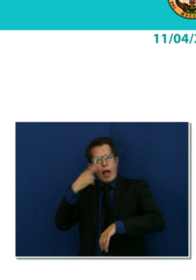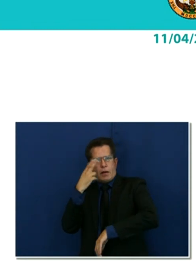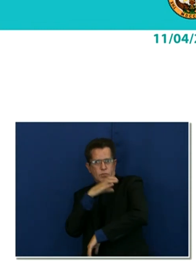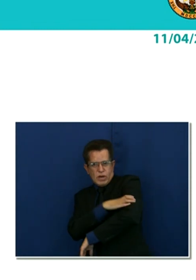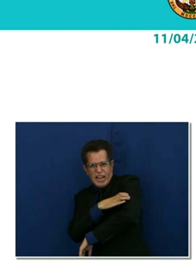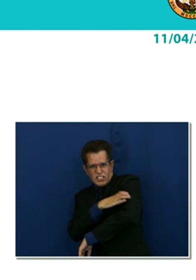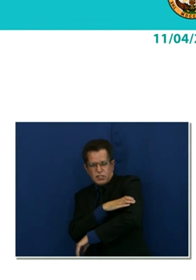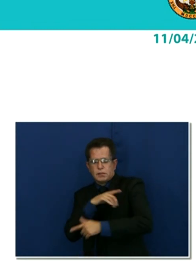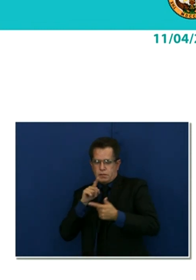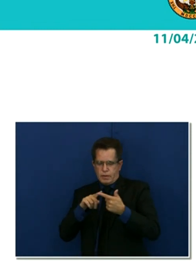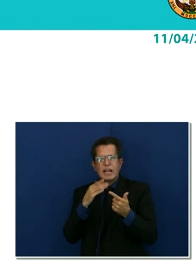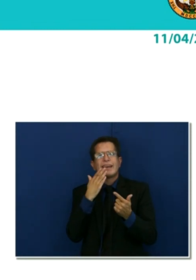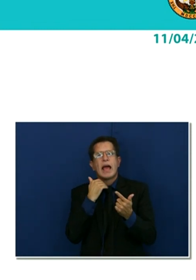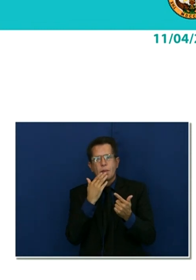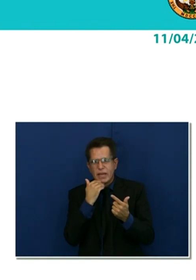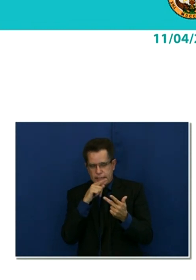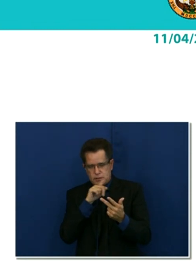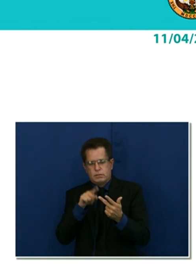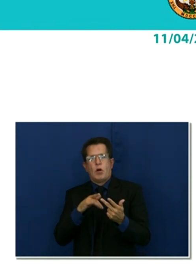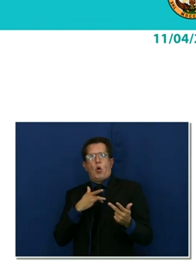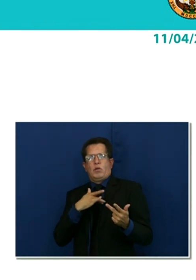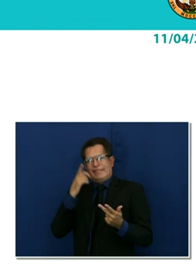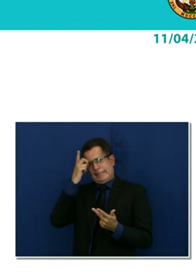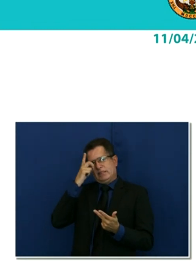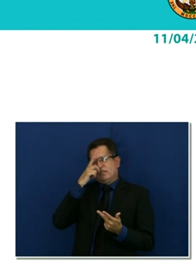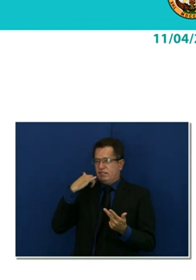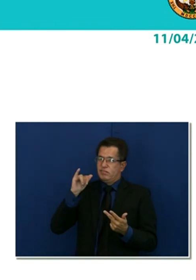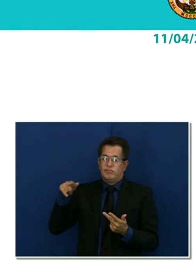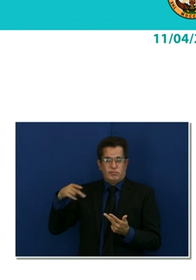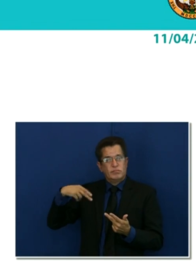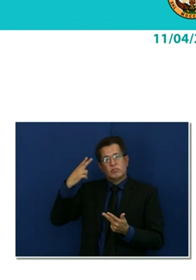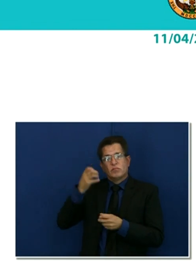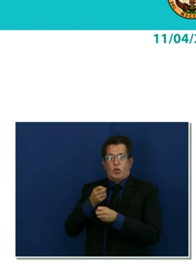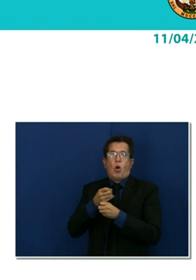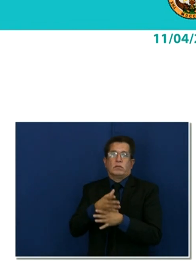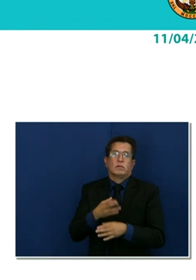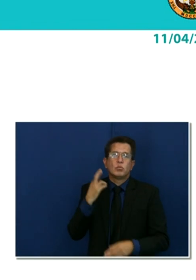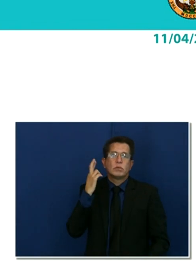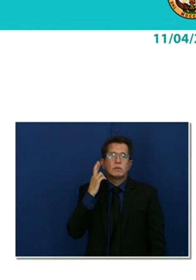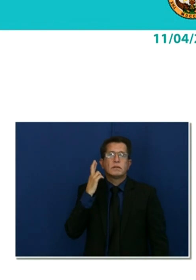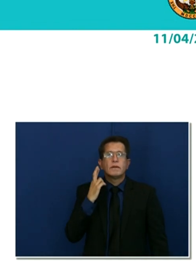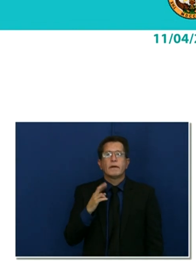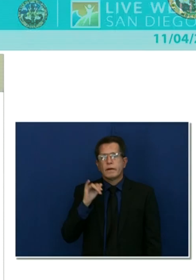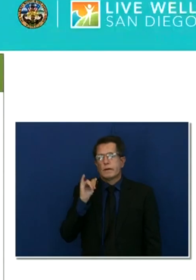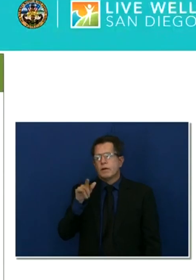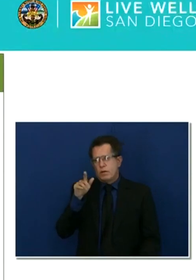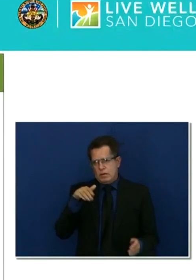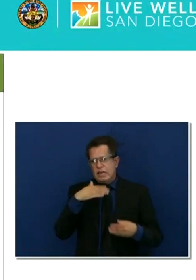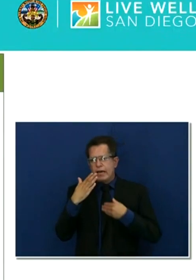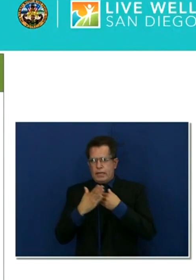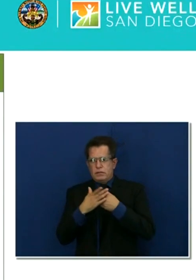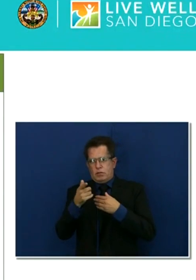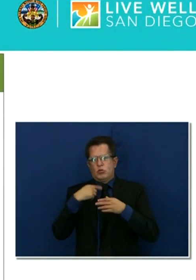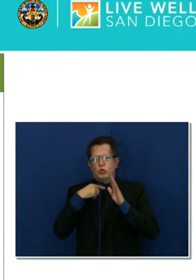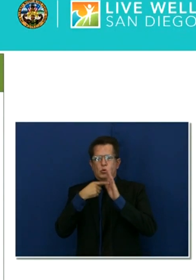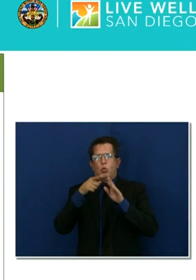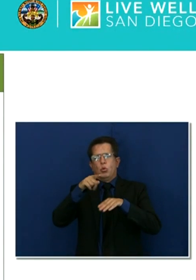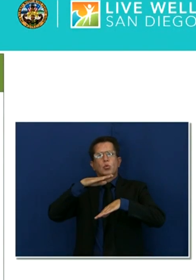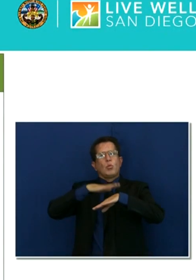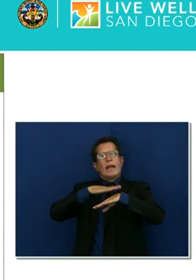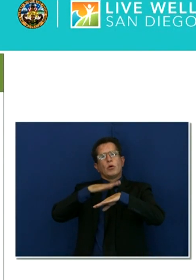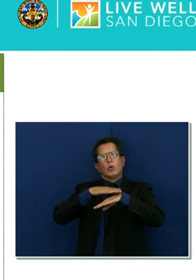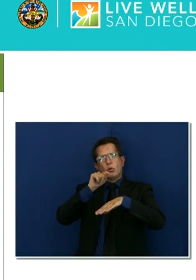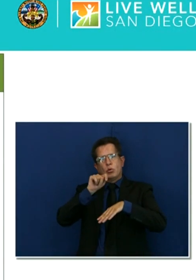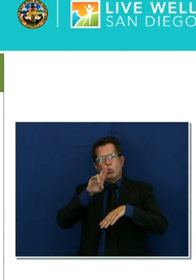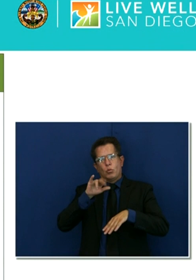hypertension, diabetes, and heart disease. Now, in the next slide, we will review the triggers